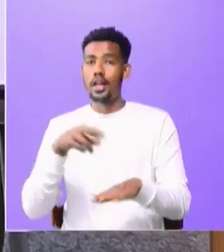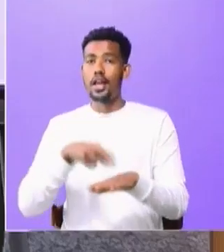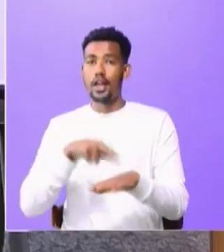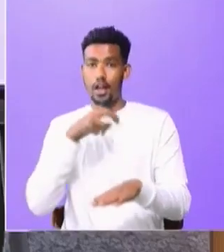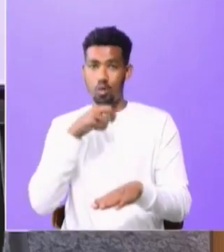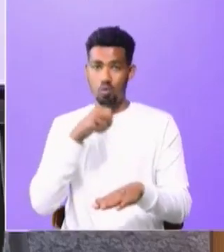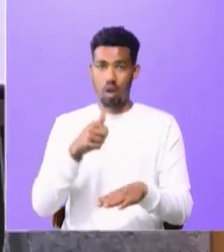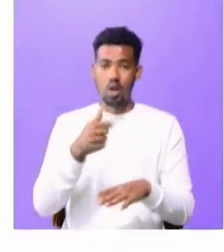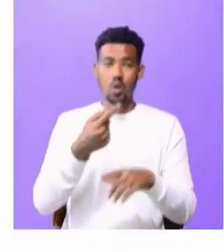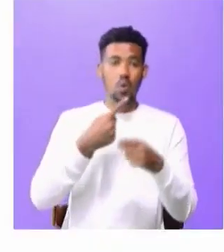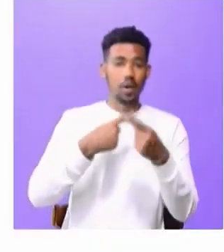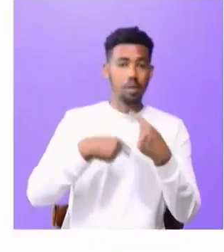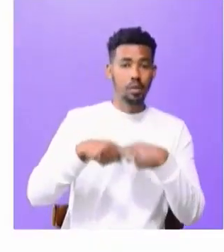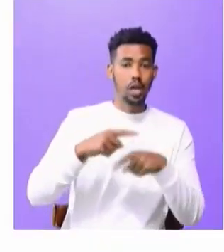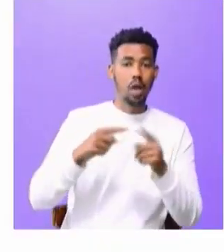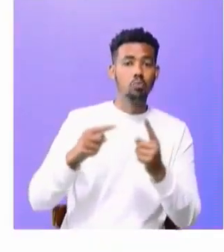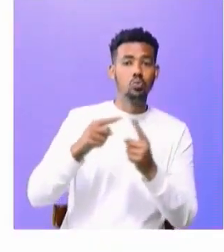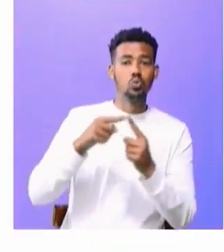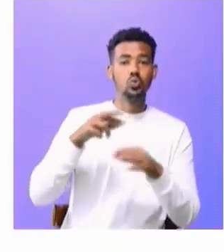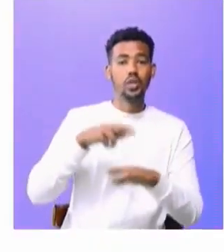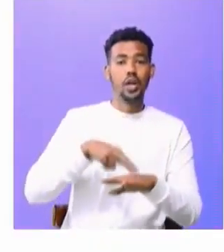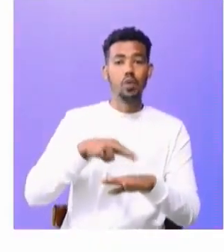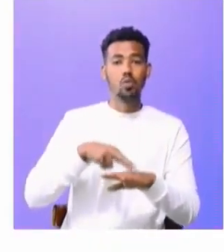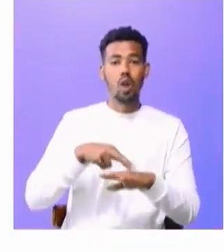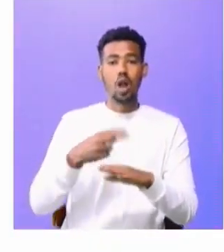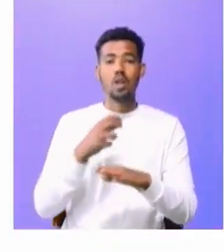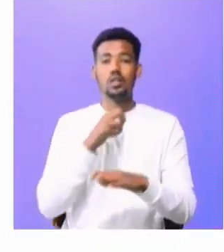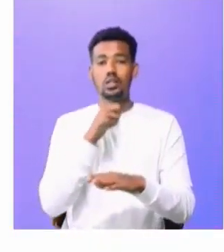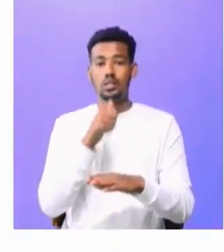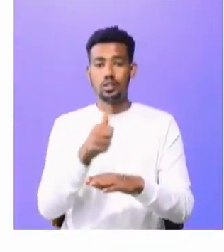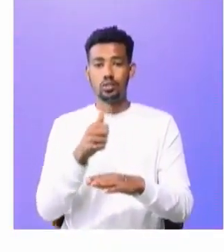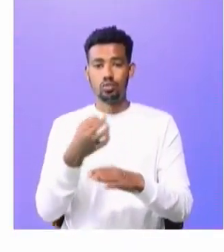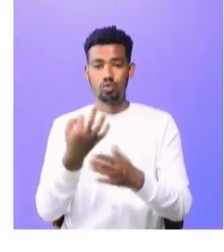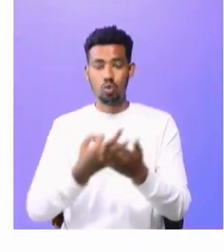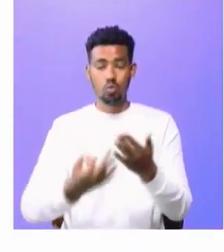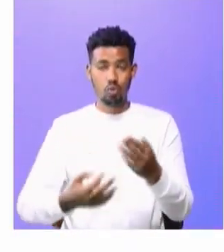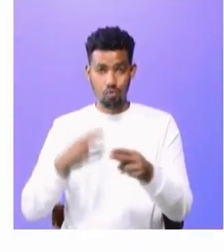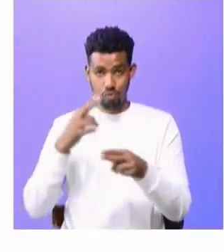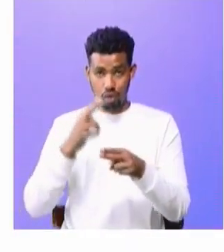we come to regular form of nouns,